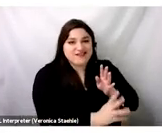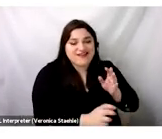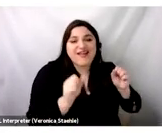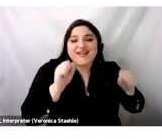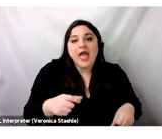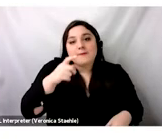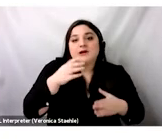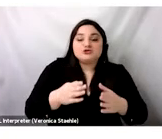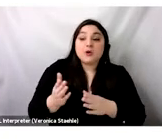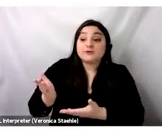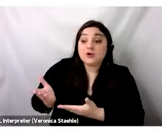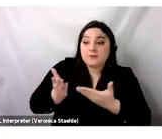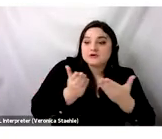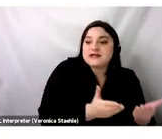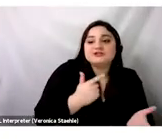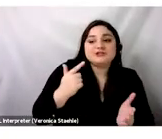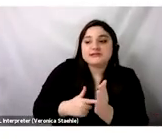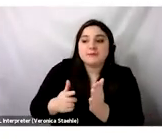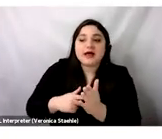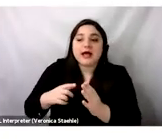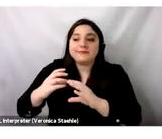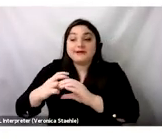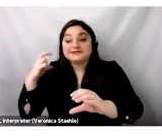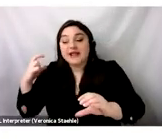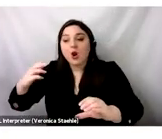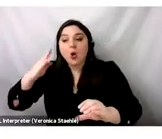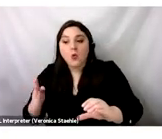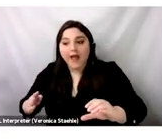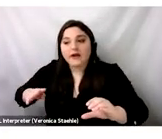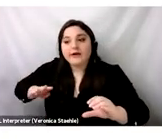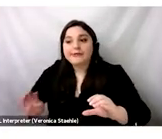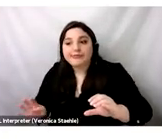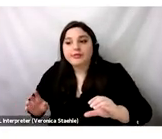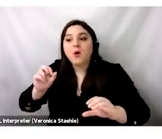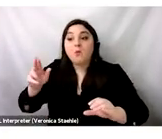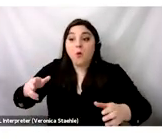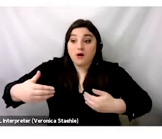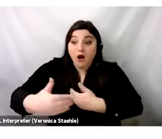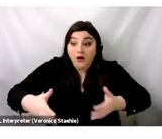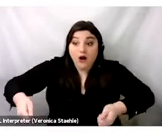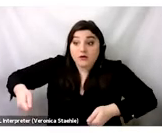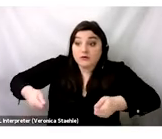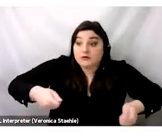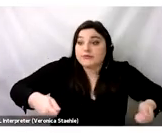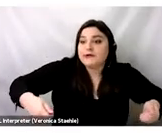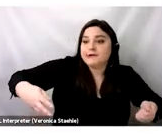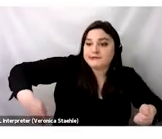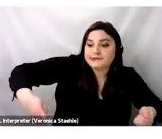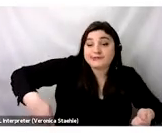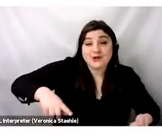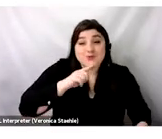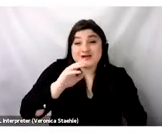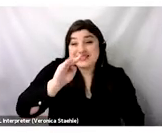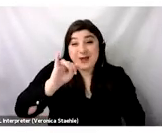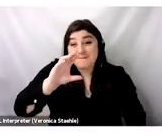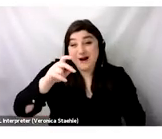are tears in either the tankers or the cartons that are carrying them, or they're literally just small enough to be blown